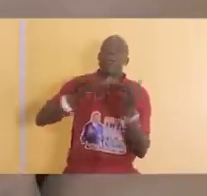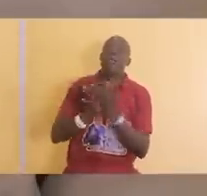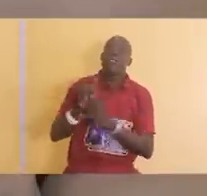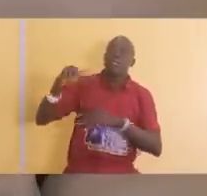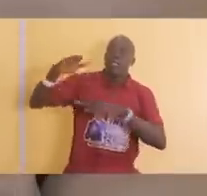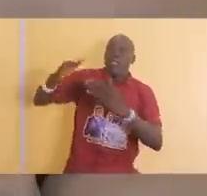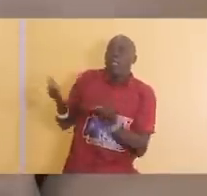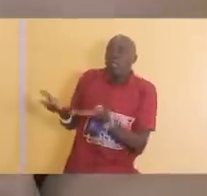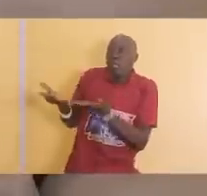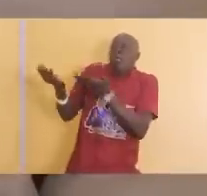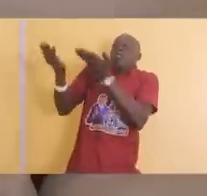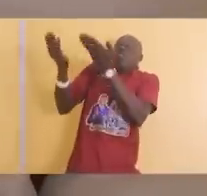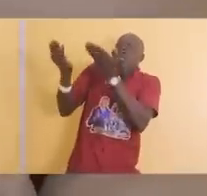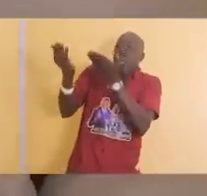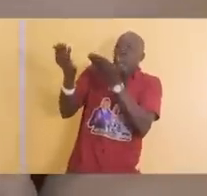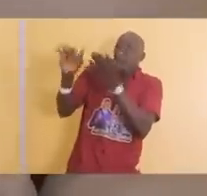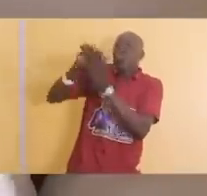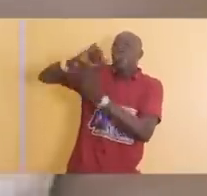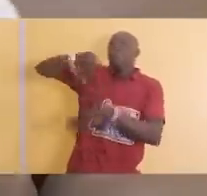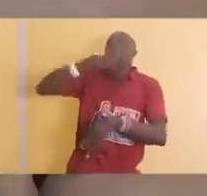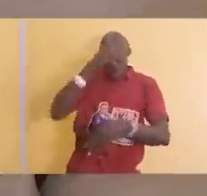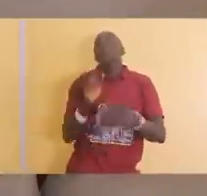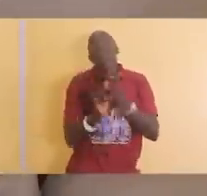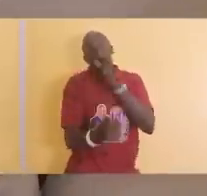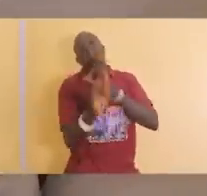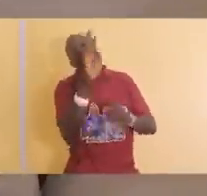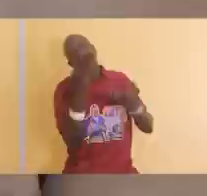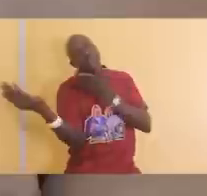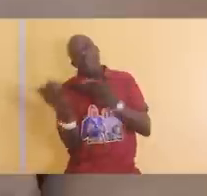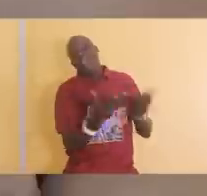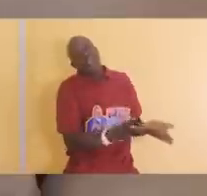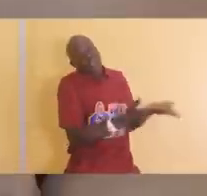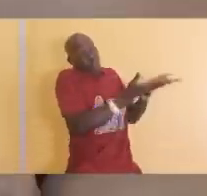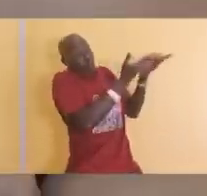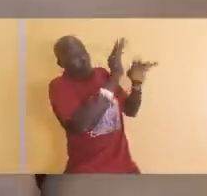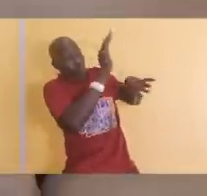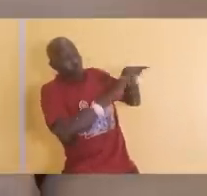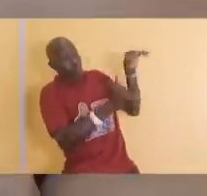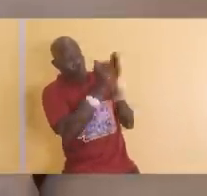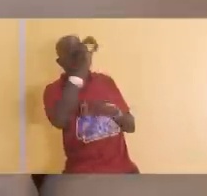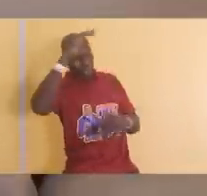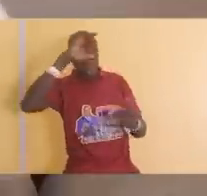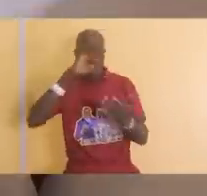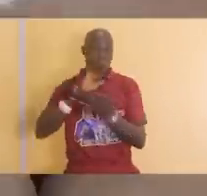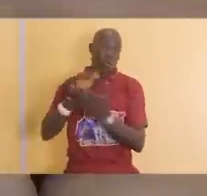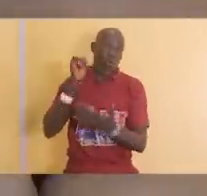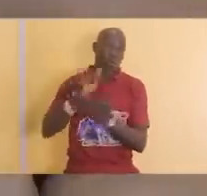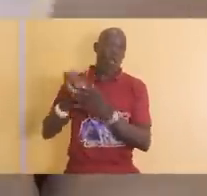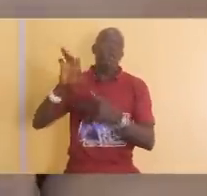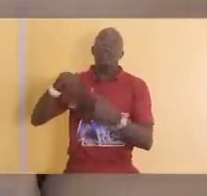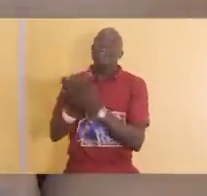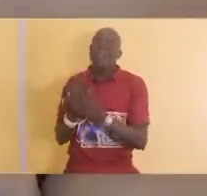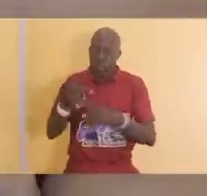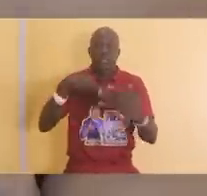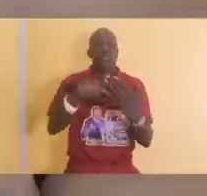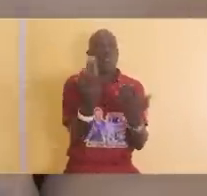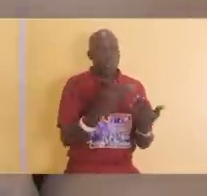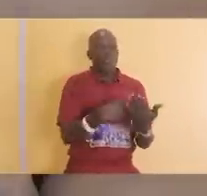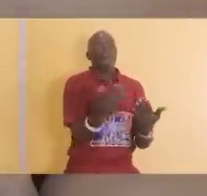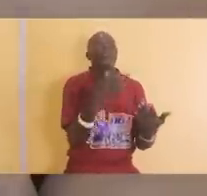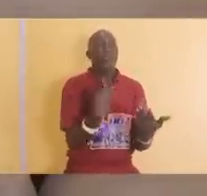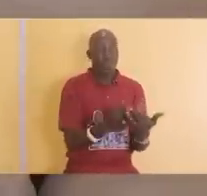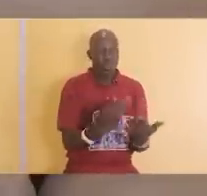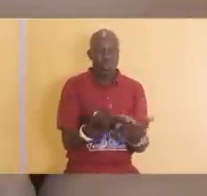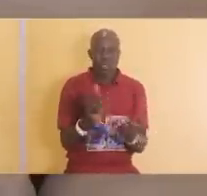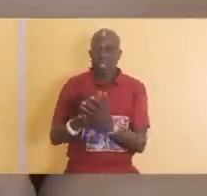load of elders. Ta ba gbe eru si aarin oko ati yawo. If they place load before husband and wife. Won bere si ma na owo. They begin to spend